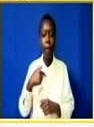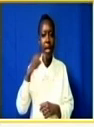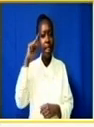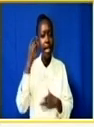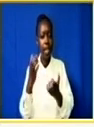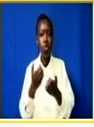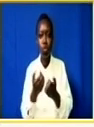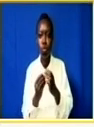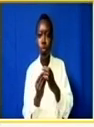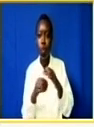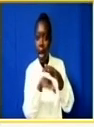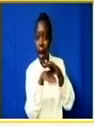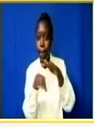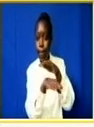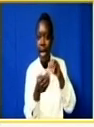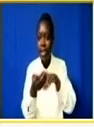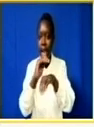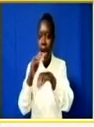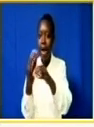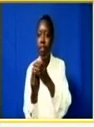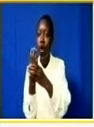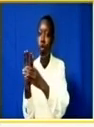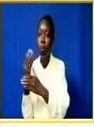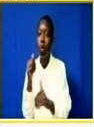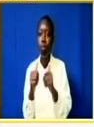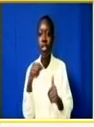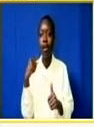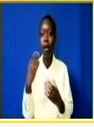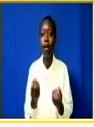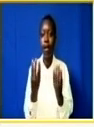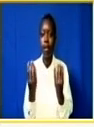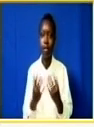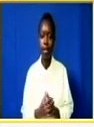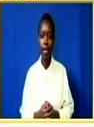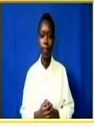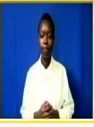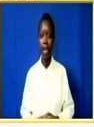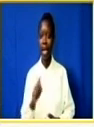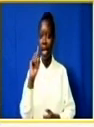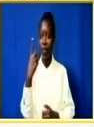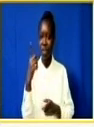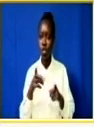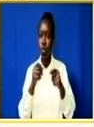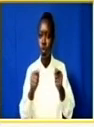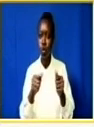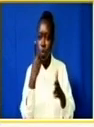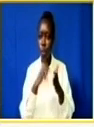grass. Okay. Mm-hmm. So we start with splash. Mm. And you have said the first thing we can plant,